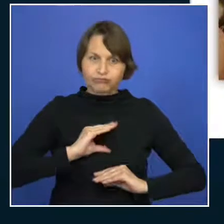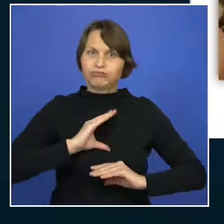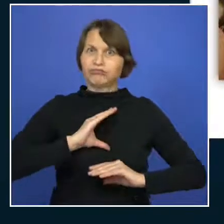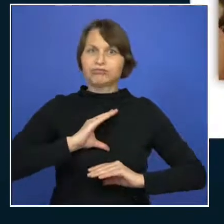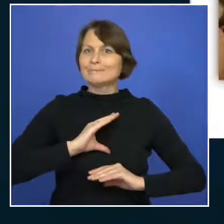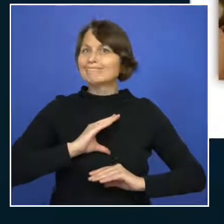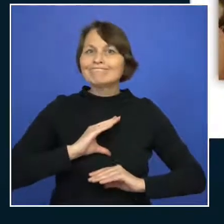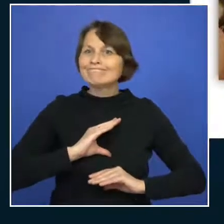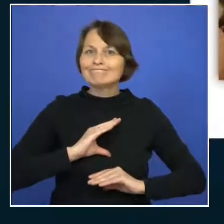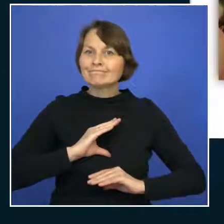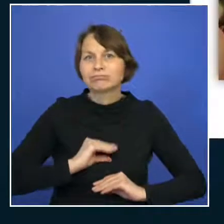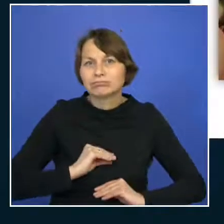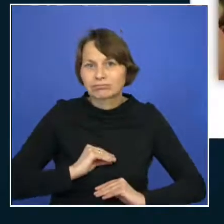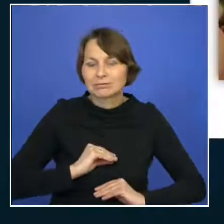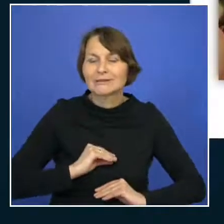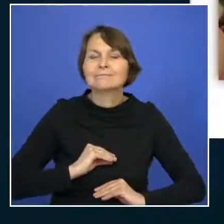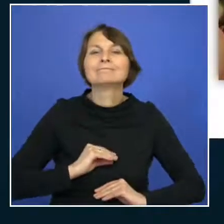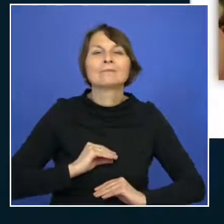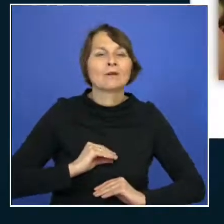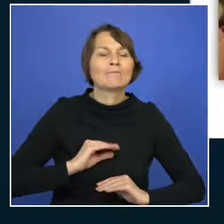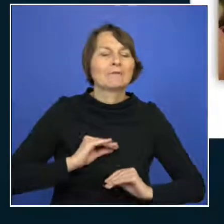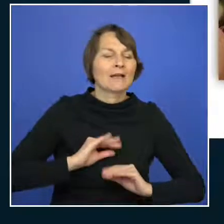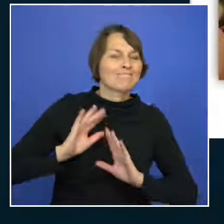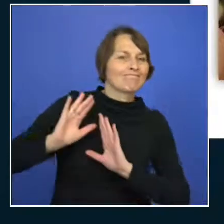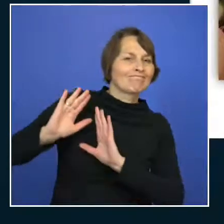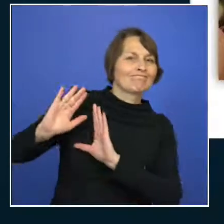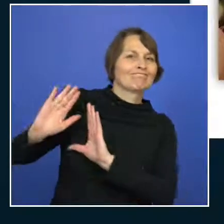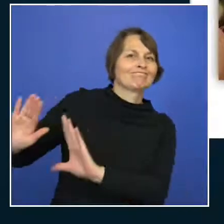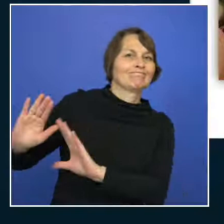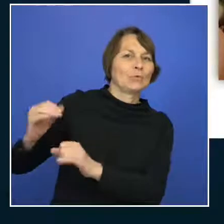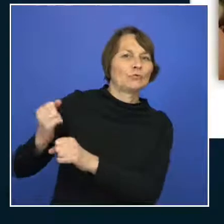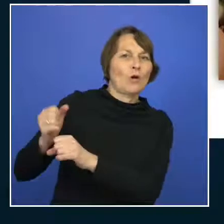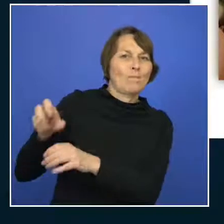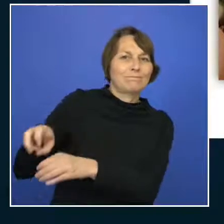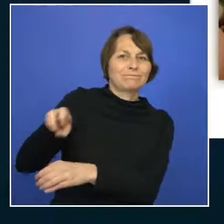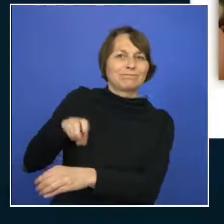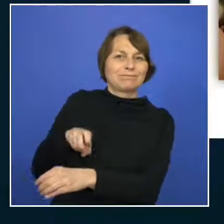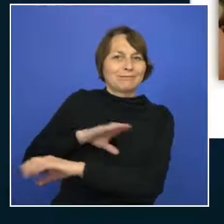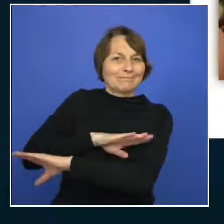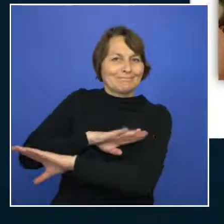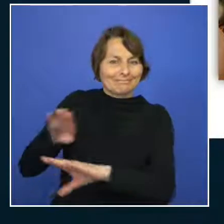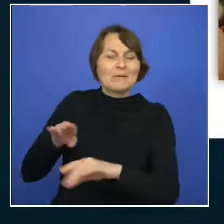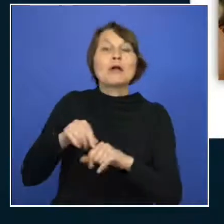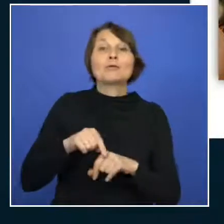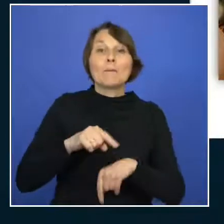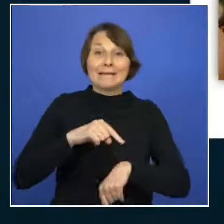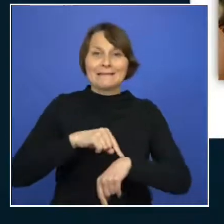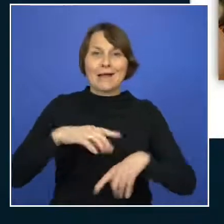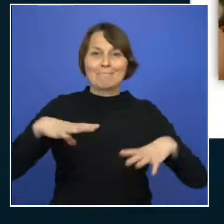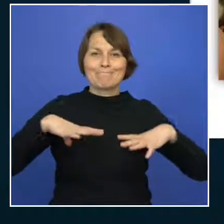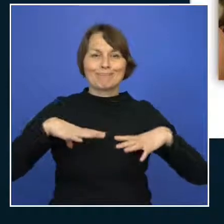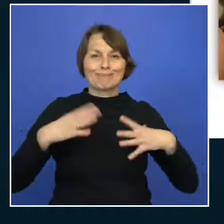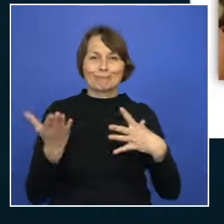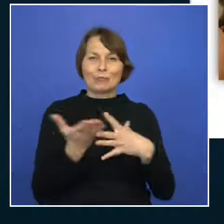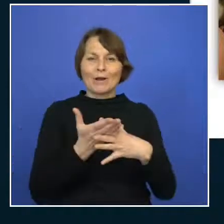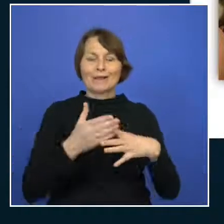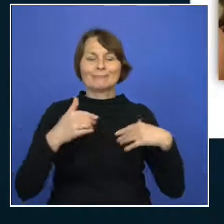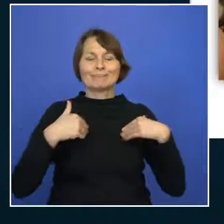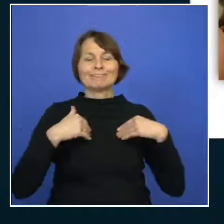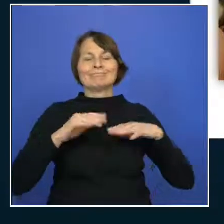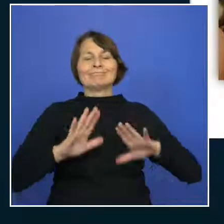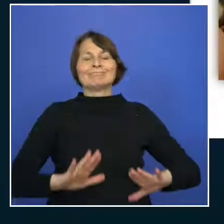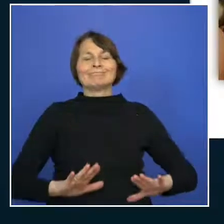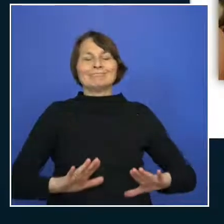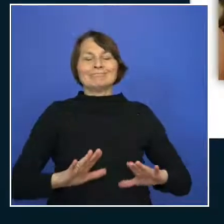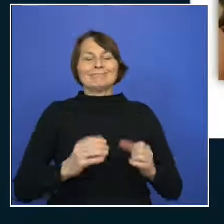quit that job in that organization, and I took over a month break, and I spent some free time for